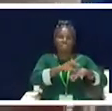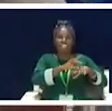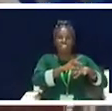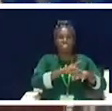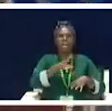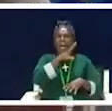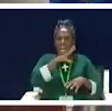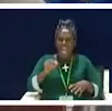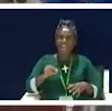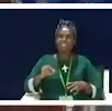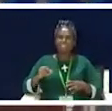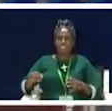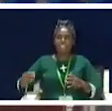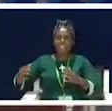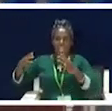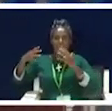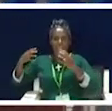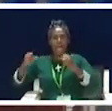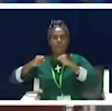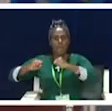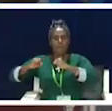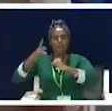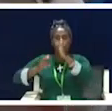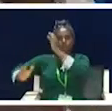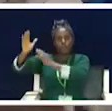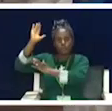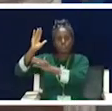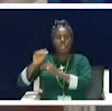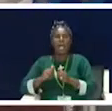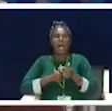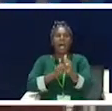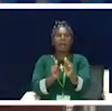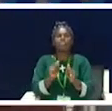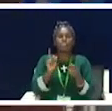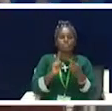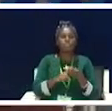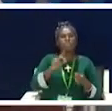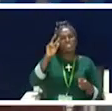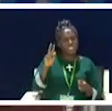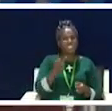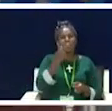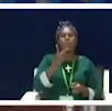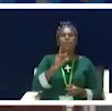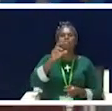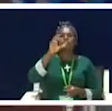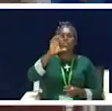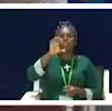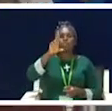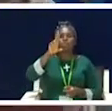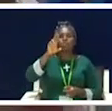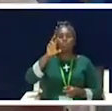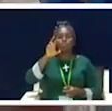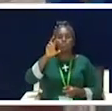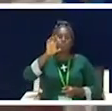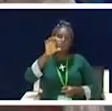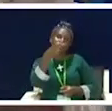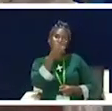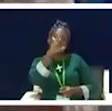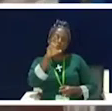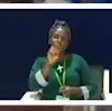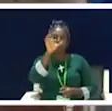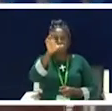But according to 2 Chronicles 32 verse 8, 2 Chronicles 32 verse